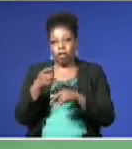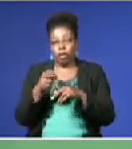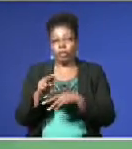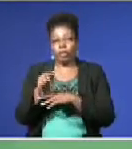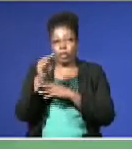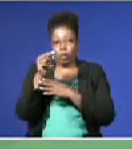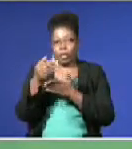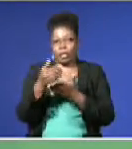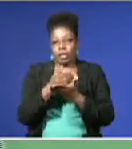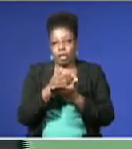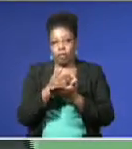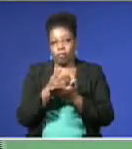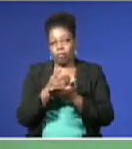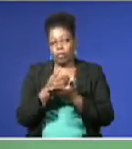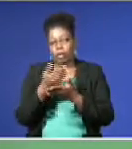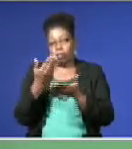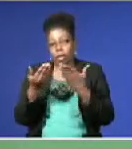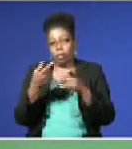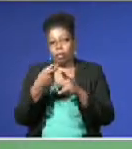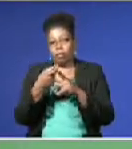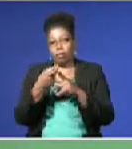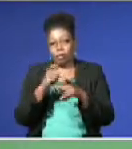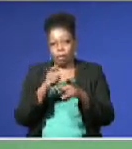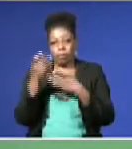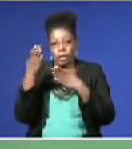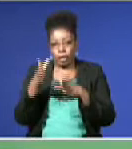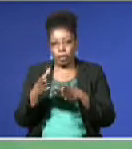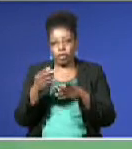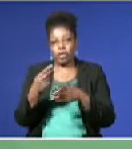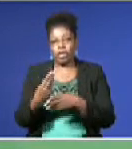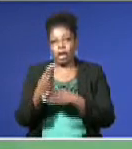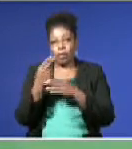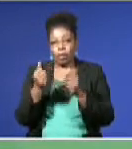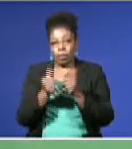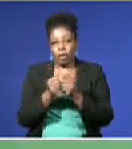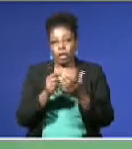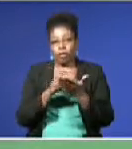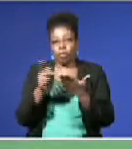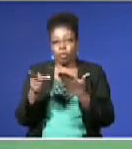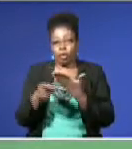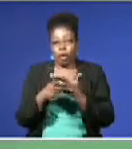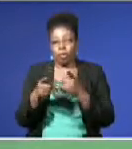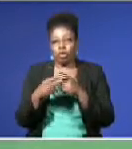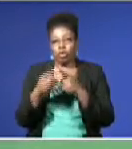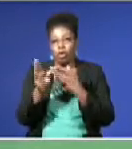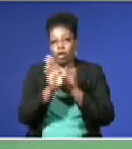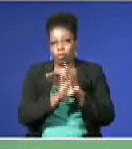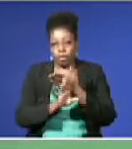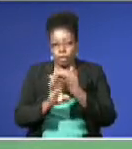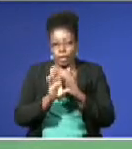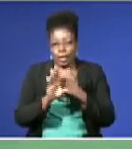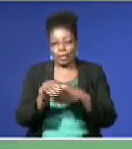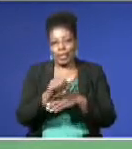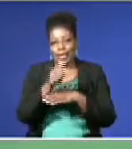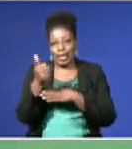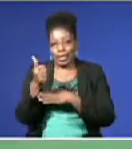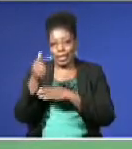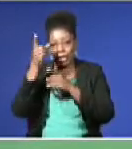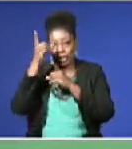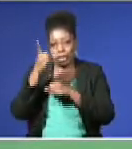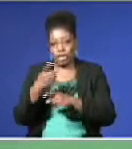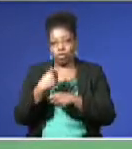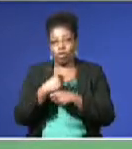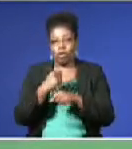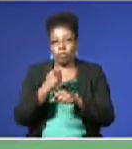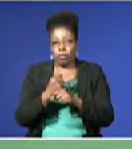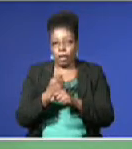some cases by Bahamians. And so we have to come up with a sustainable program to protect. Any decision we make will be